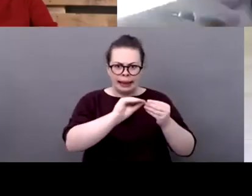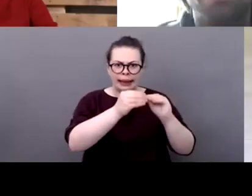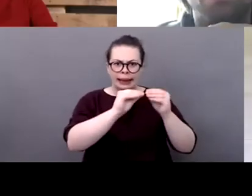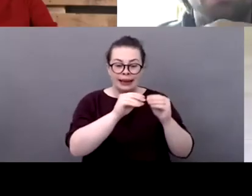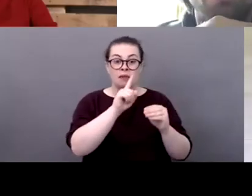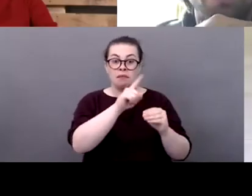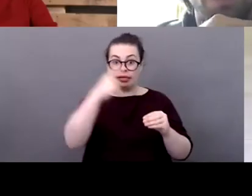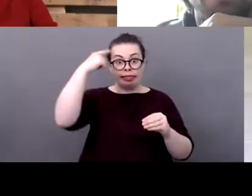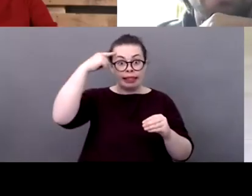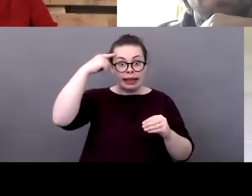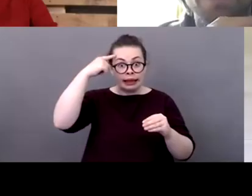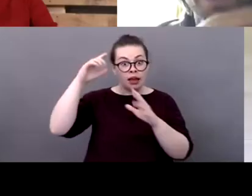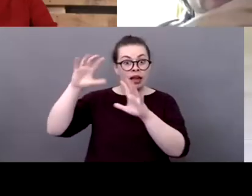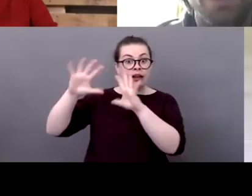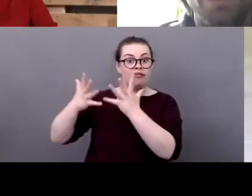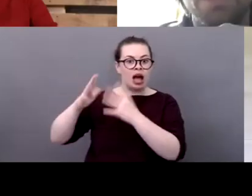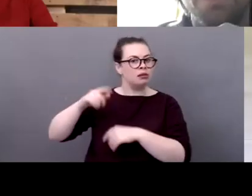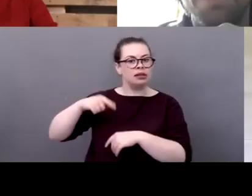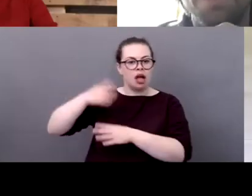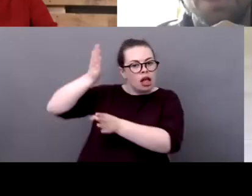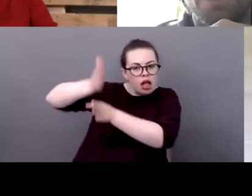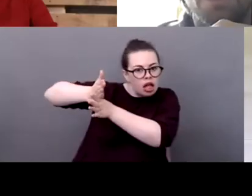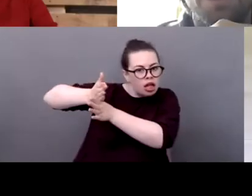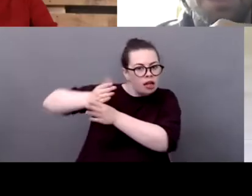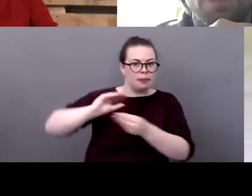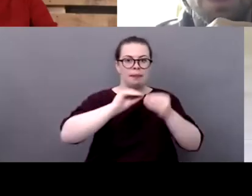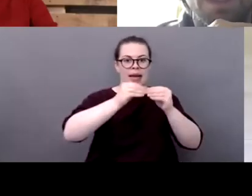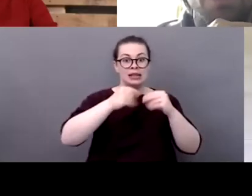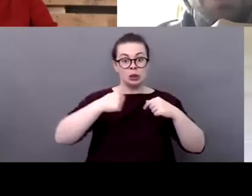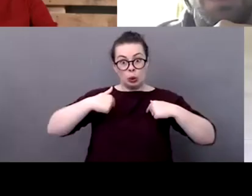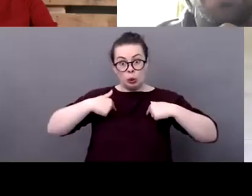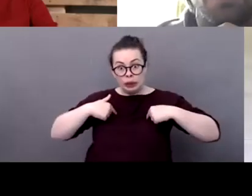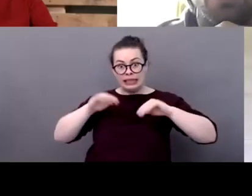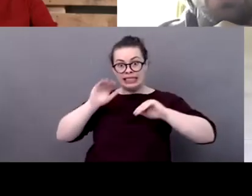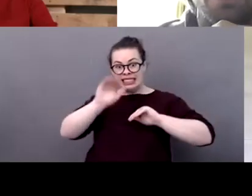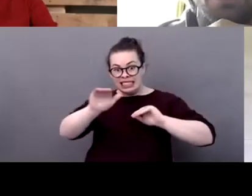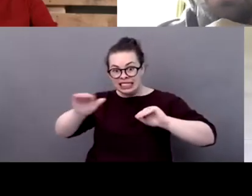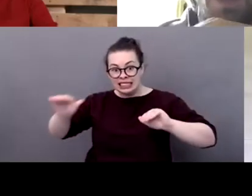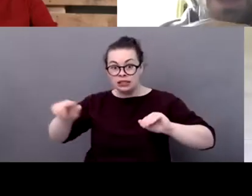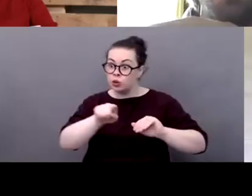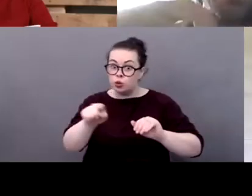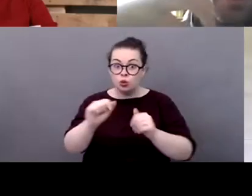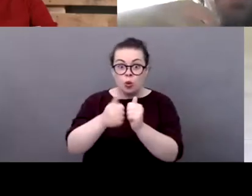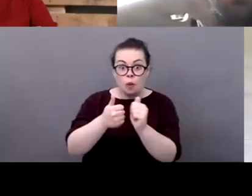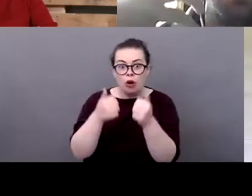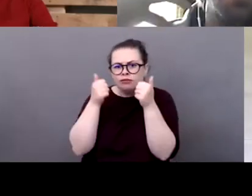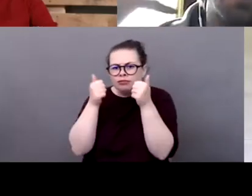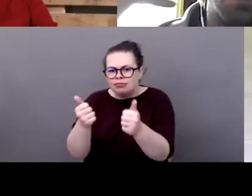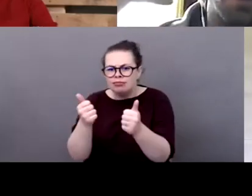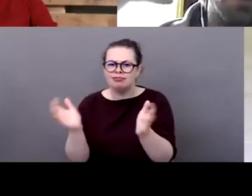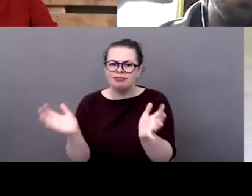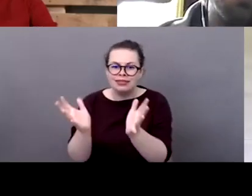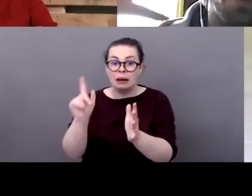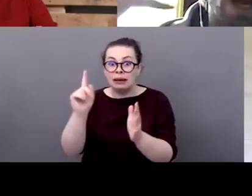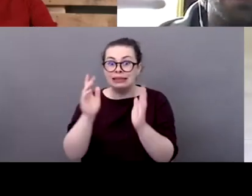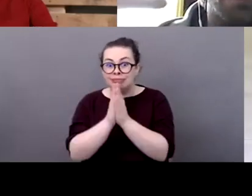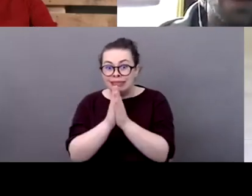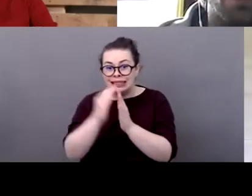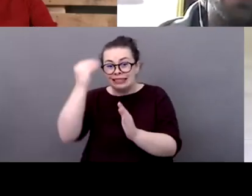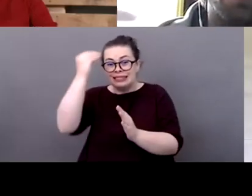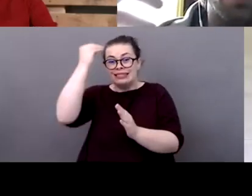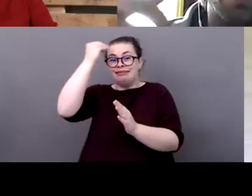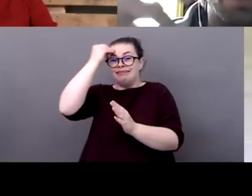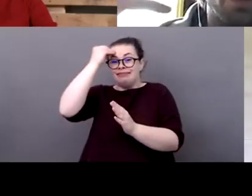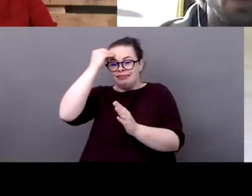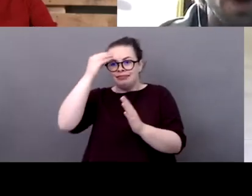try to make aware the outdoor enthusiasts too on how they can practice